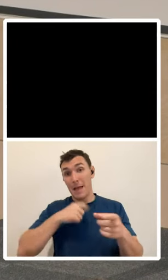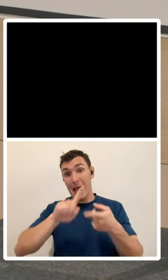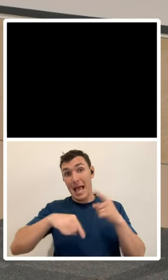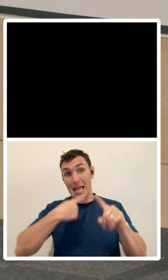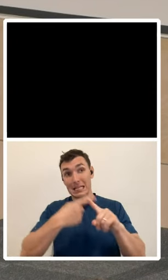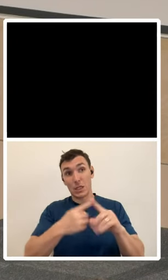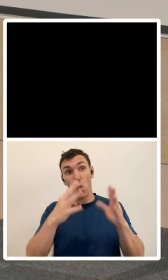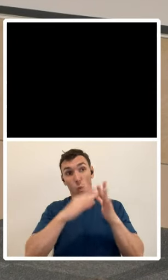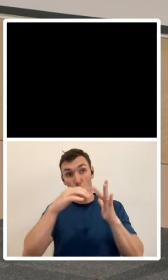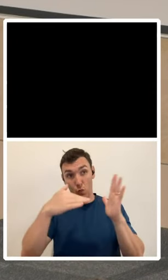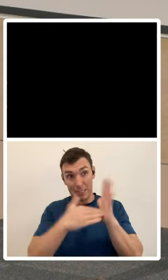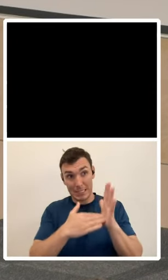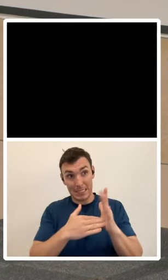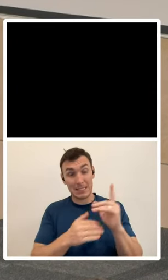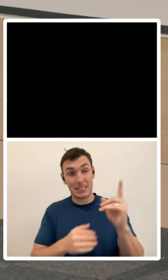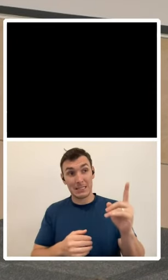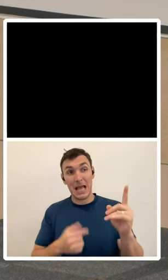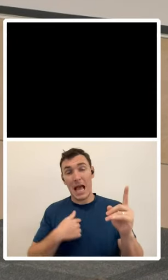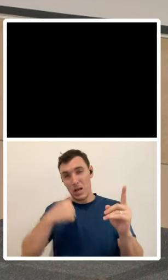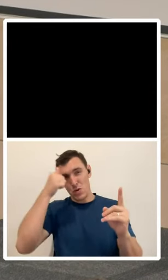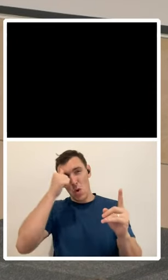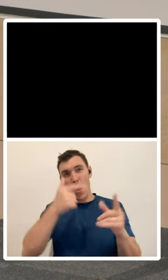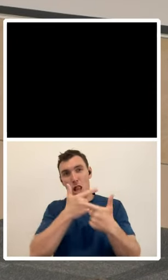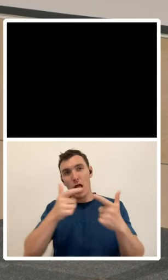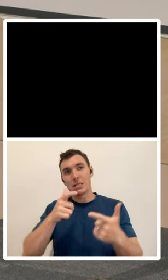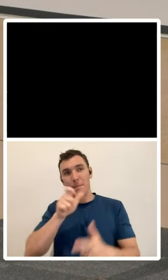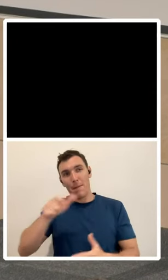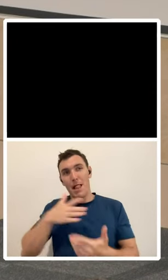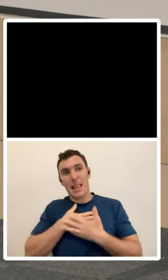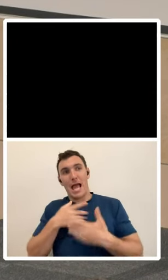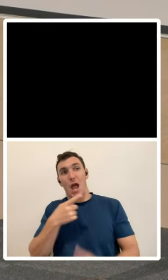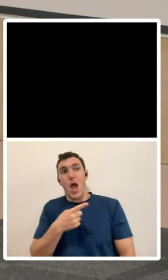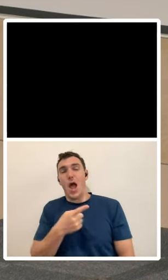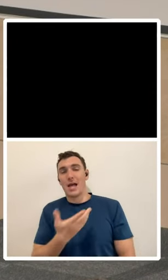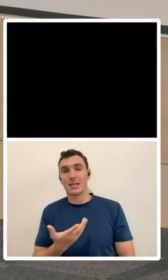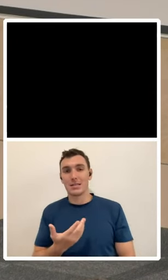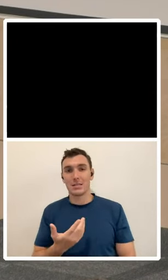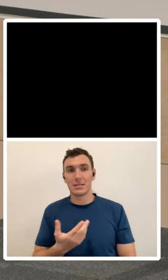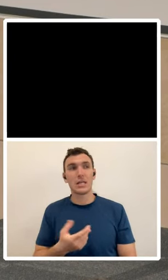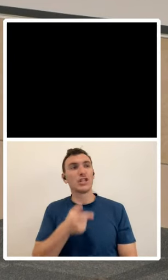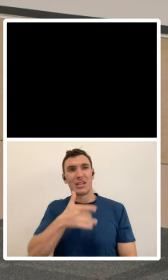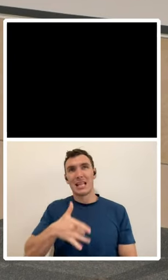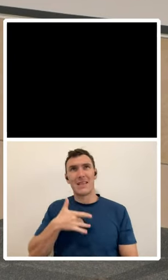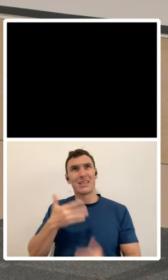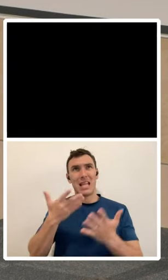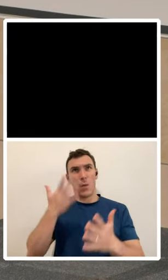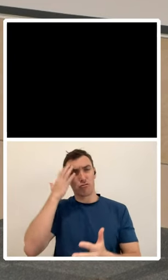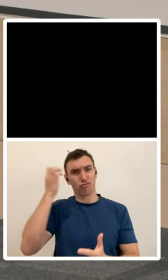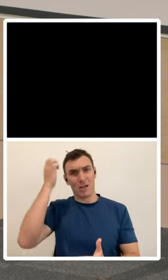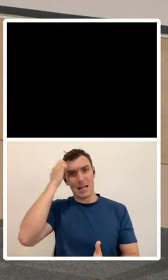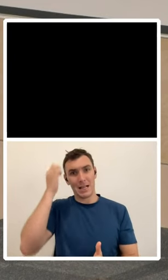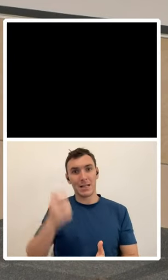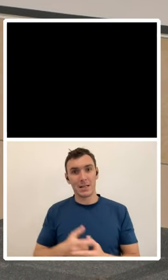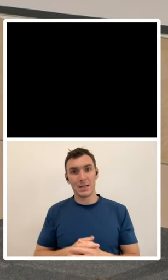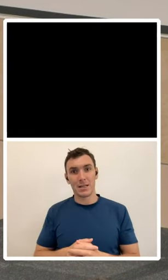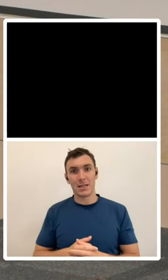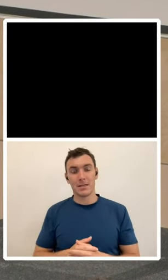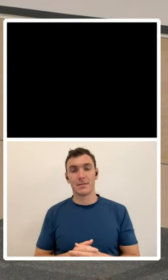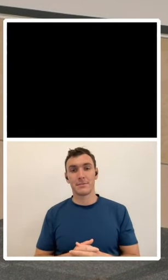popular. She's only come out. She lives in Australia now. Only came out like a week ago. She's getting through it. If she hadn't been